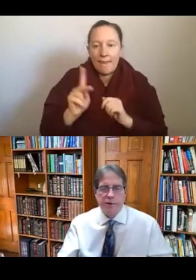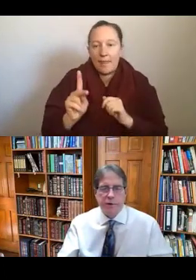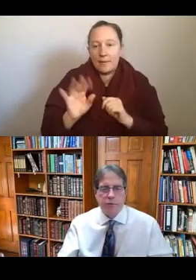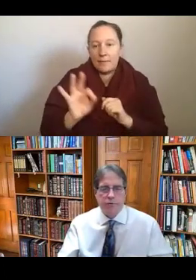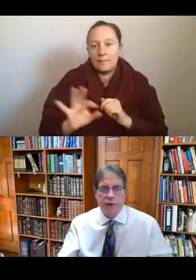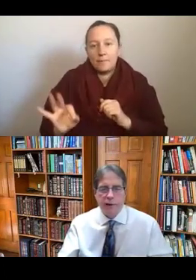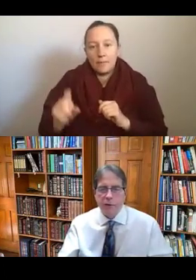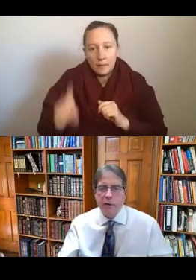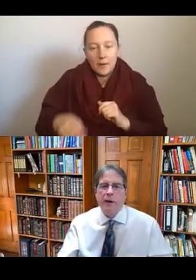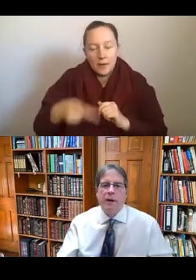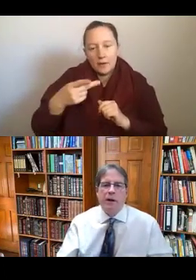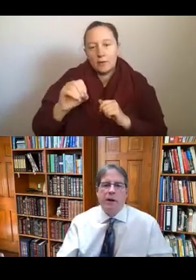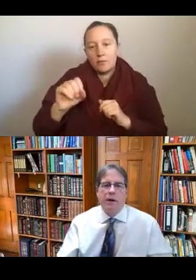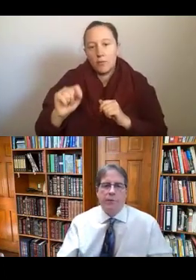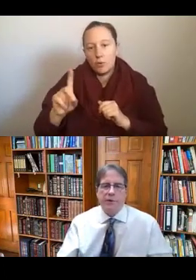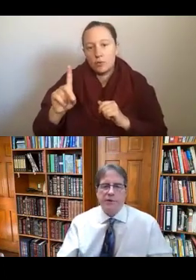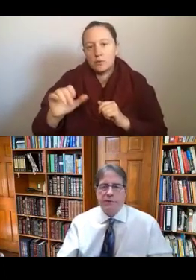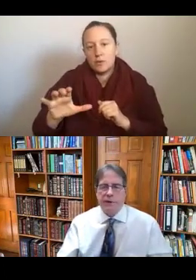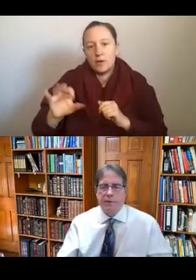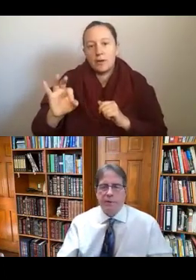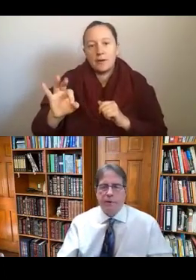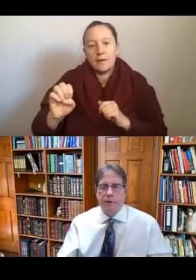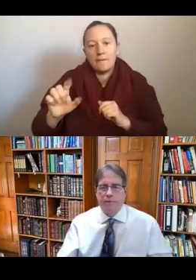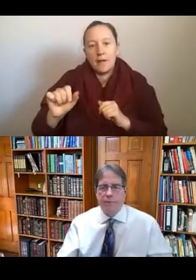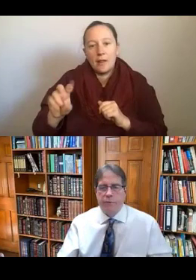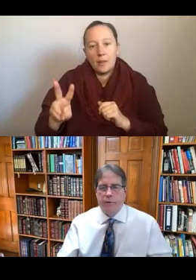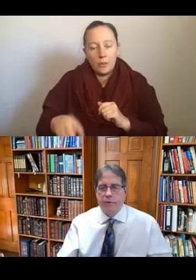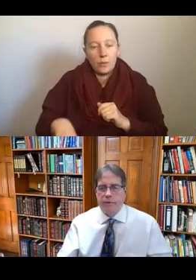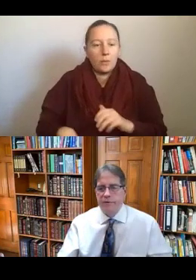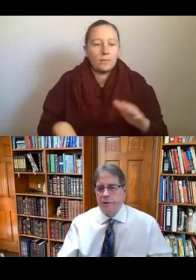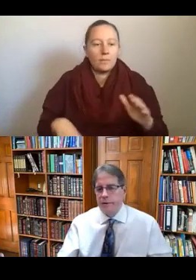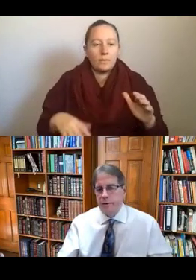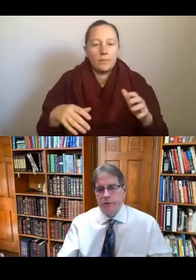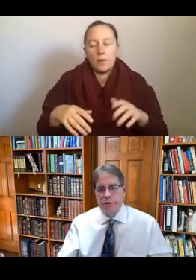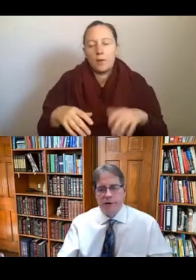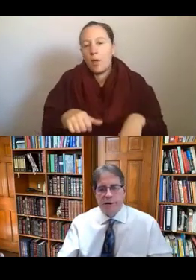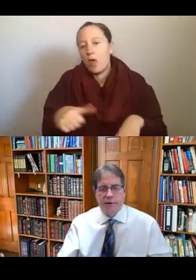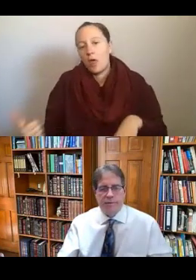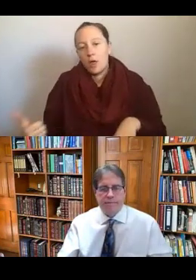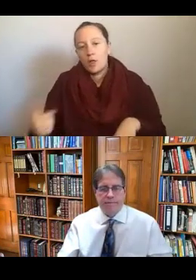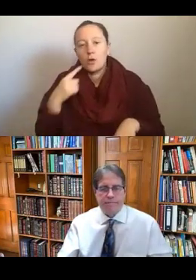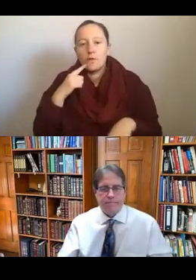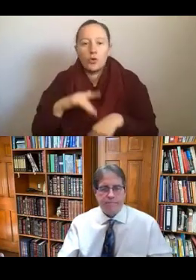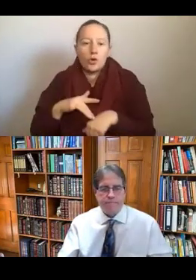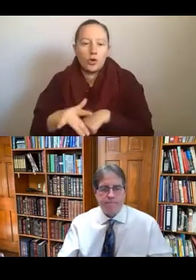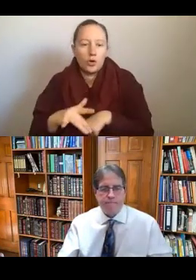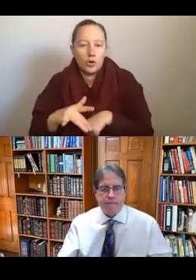be a postdoctoral fellow. The rest of them are for generally early faculty.